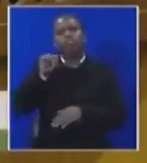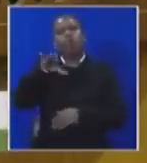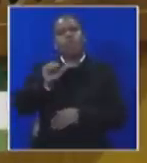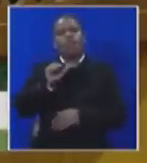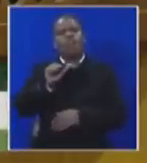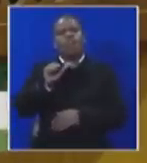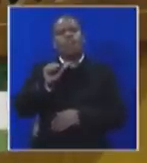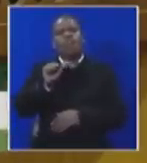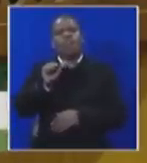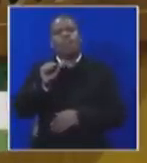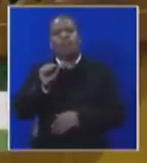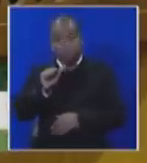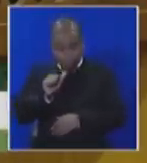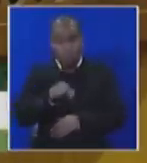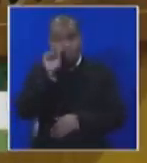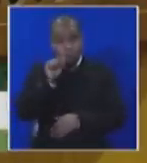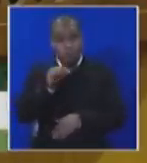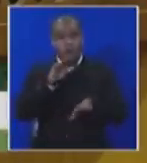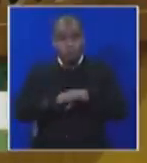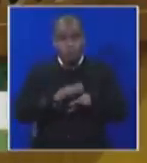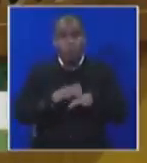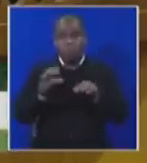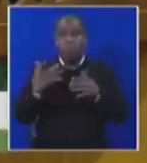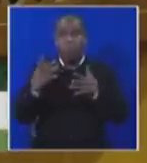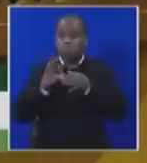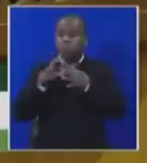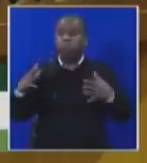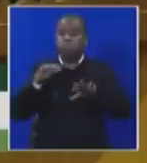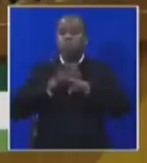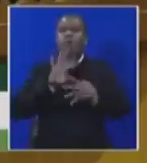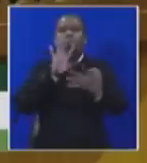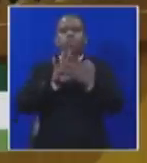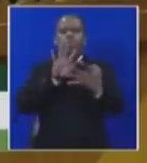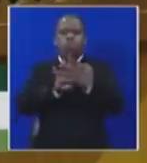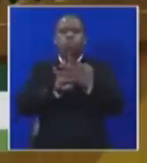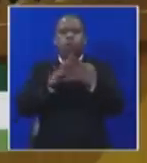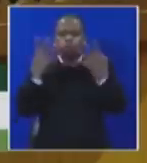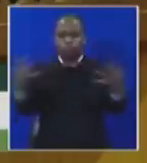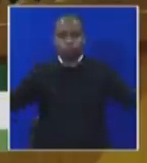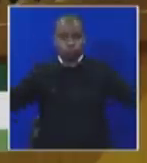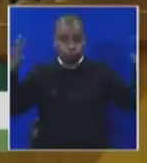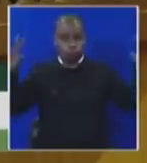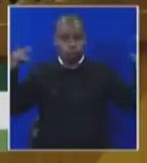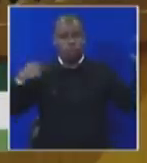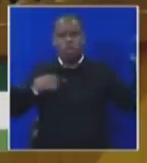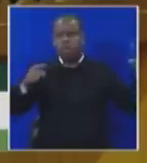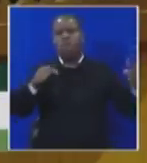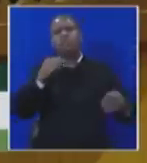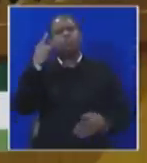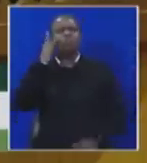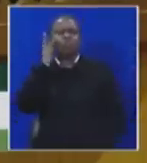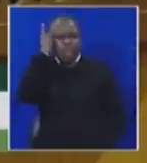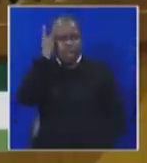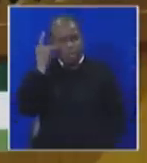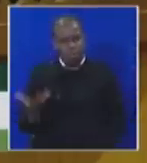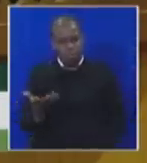an unprecedented barbed wire and steel barricade. Lihlazo elo. The